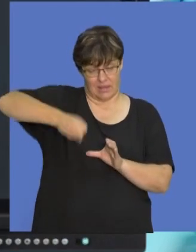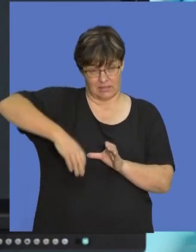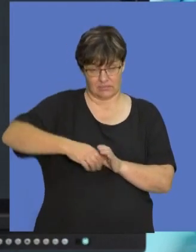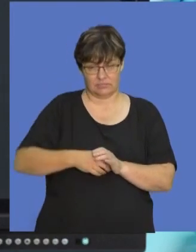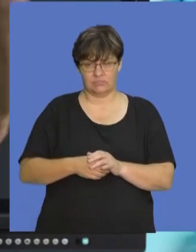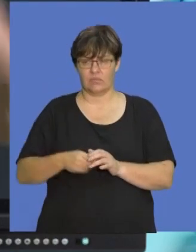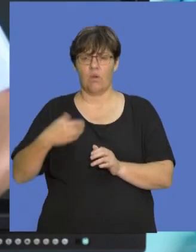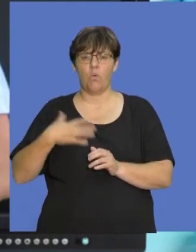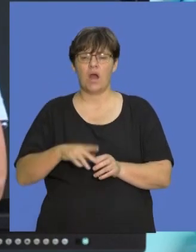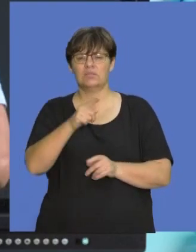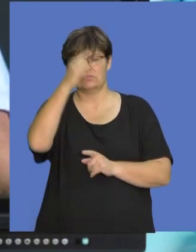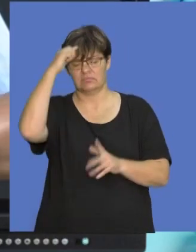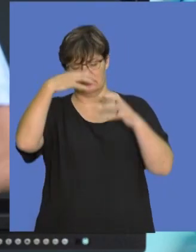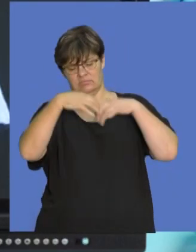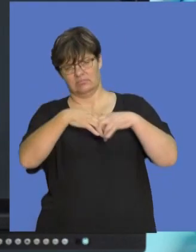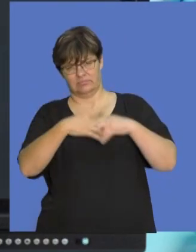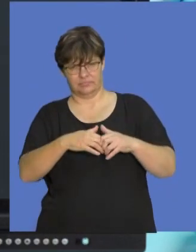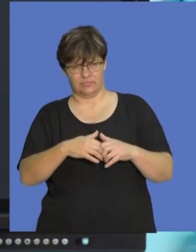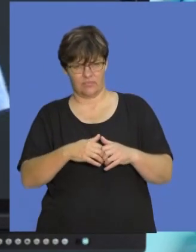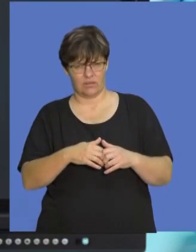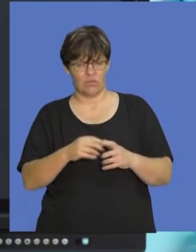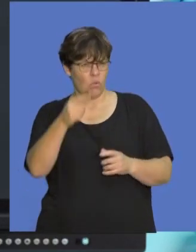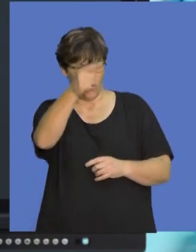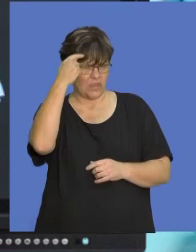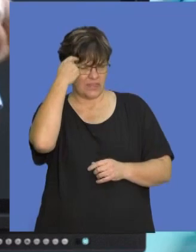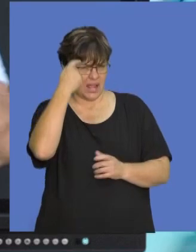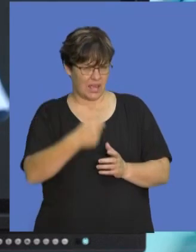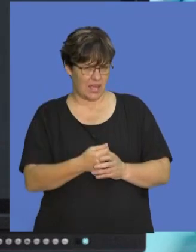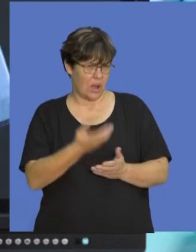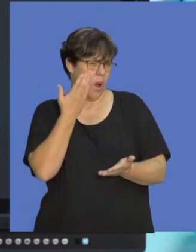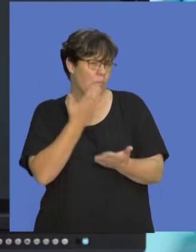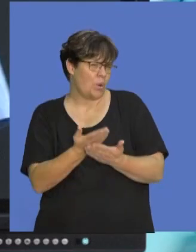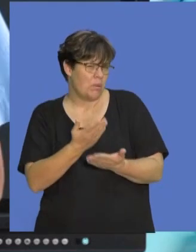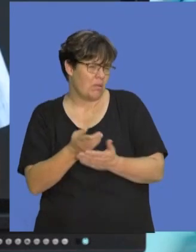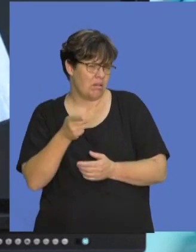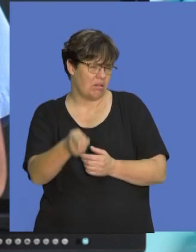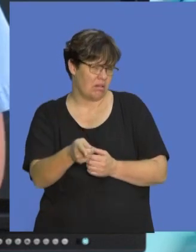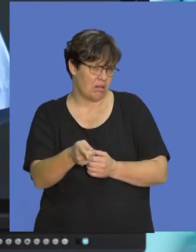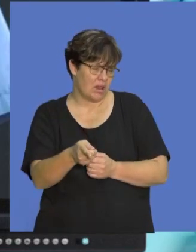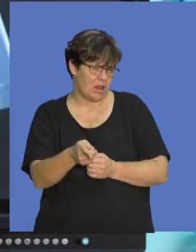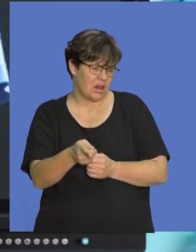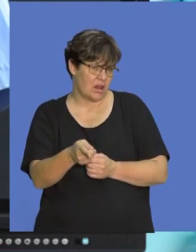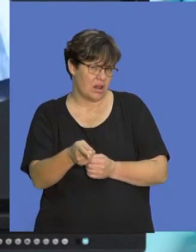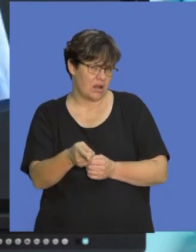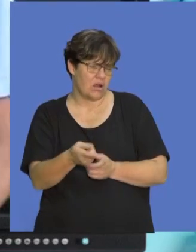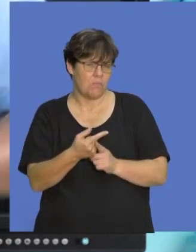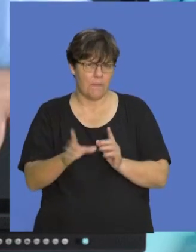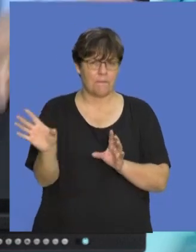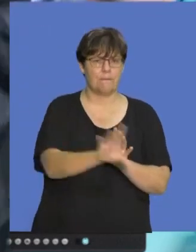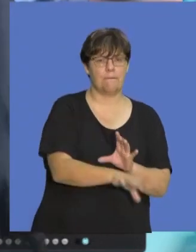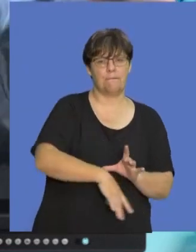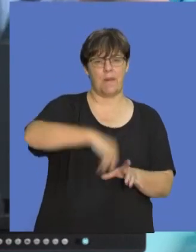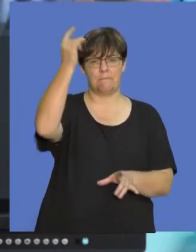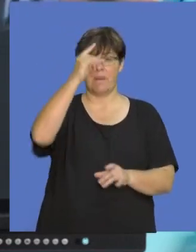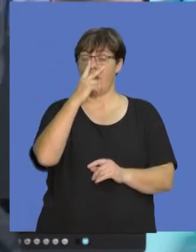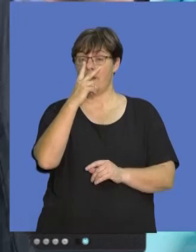back into the bag, and what I want you to think about is, what do you think the probability is going